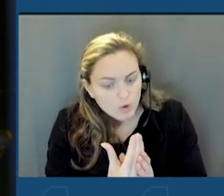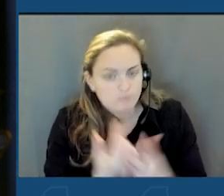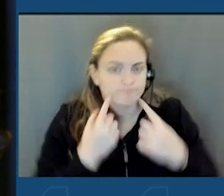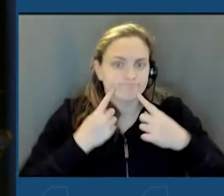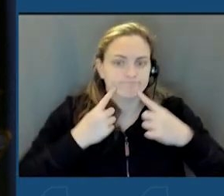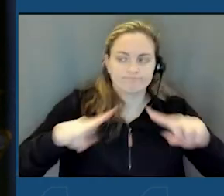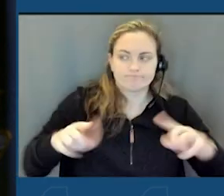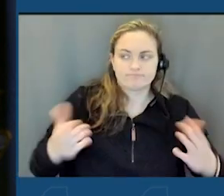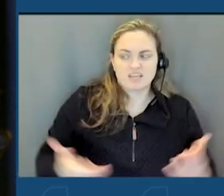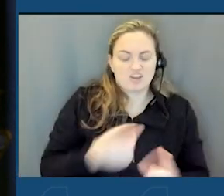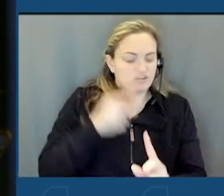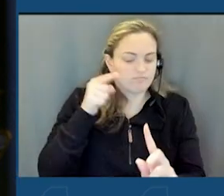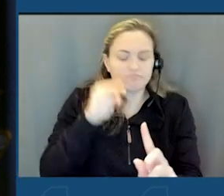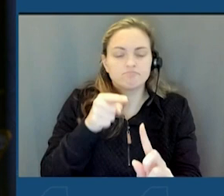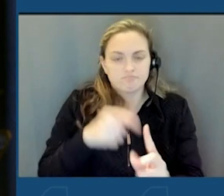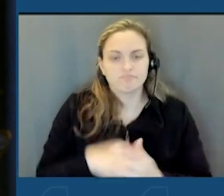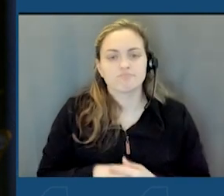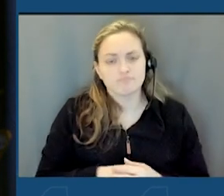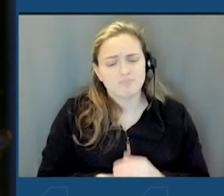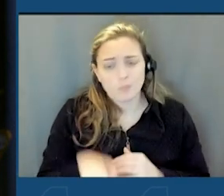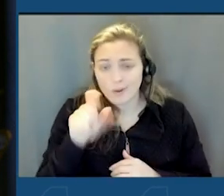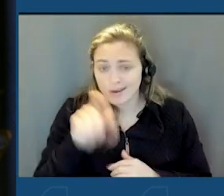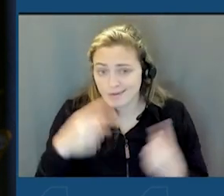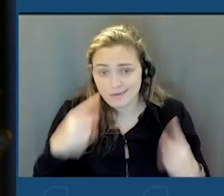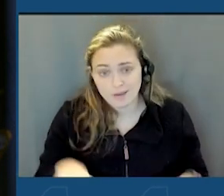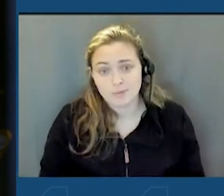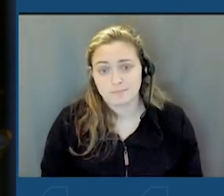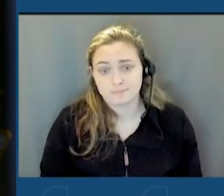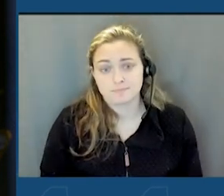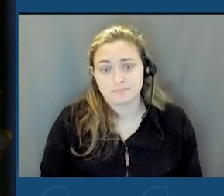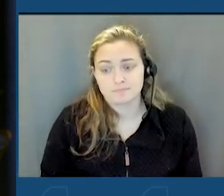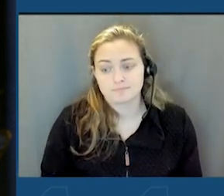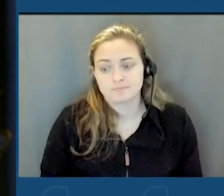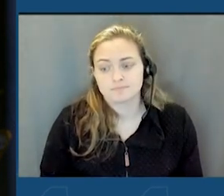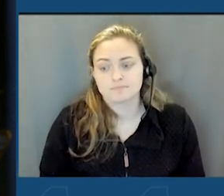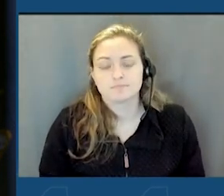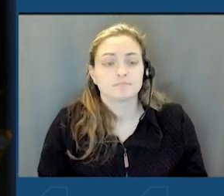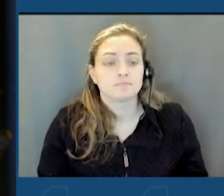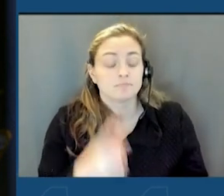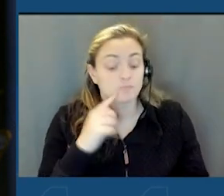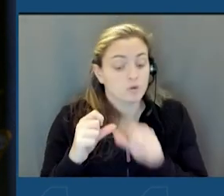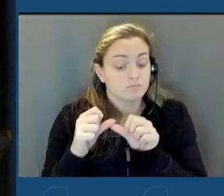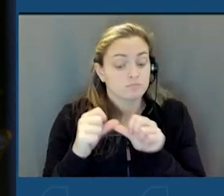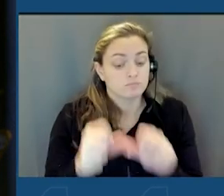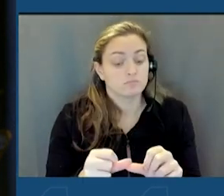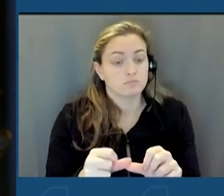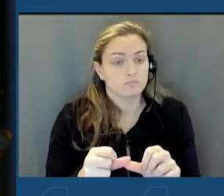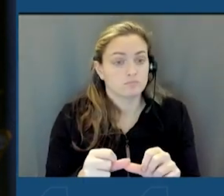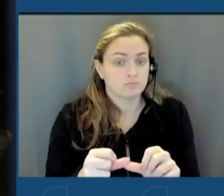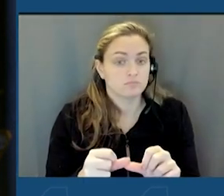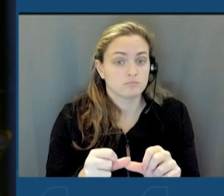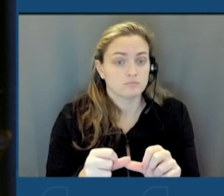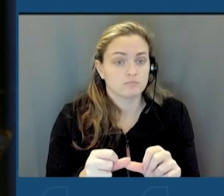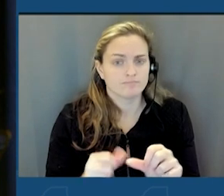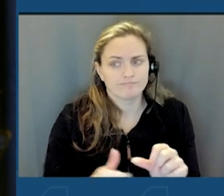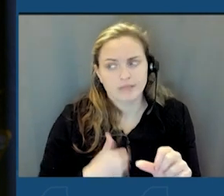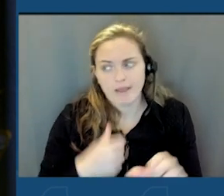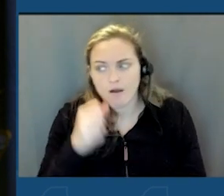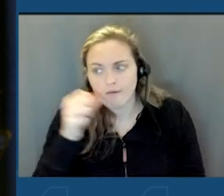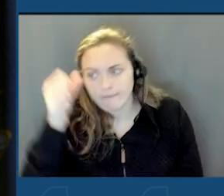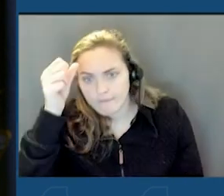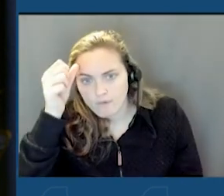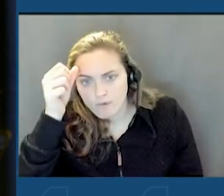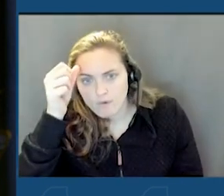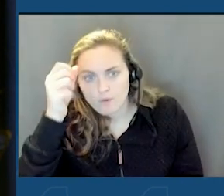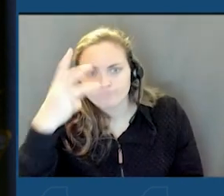point blank. We need this to happen. Far too long, For far too long, young adults have been leaving